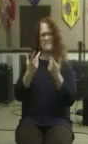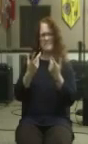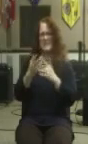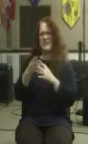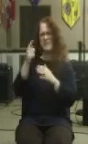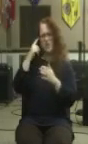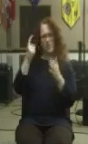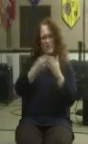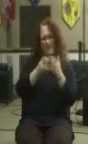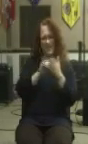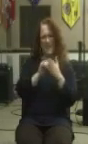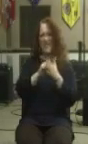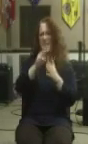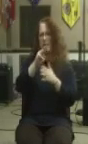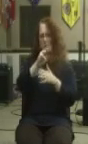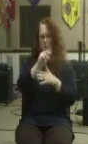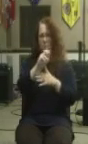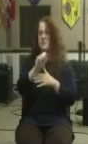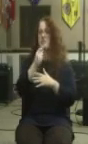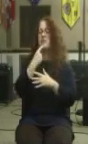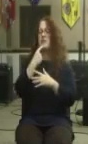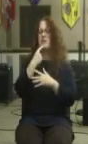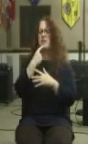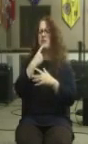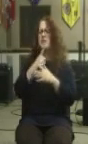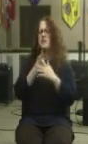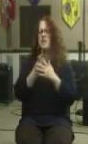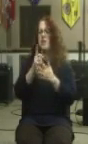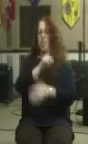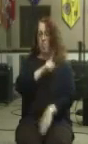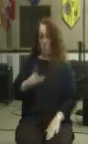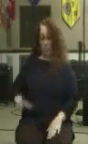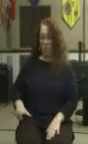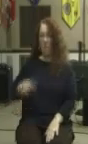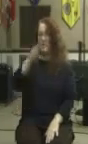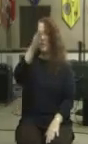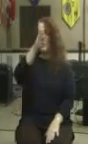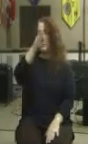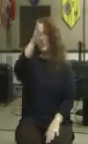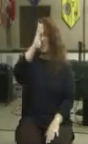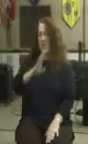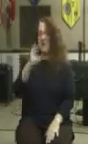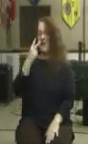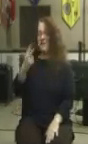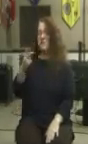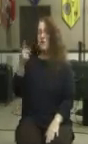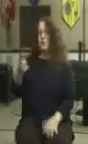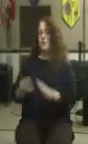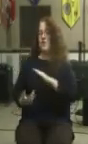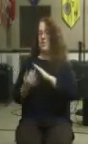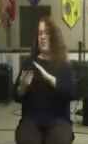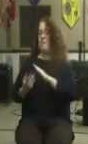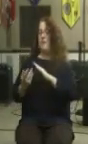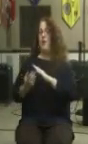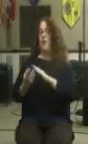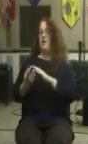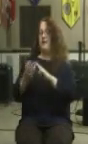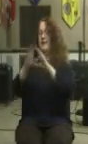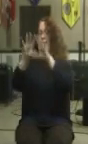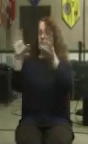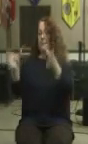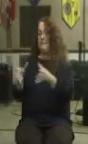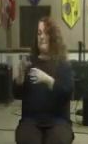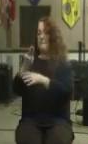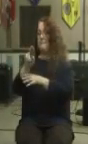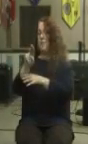Haven't y'all noticed that? That Moses could have just all of a sudden, Lord God, I saw you in the burning